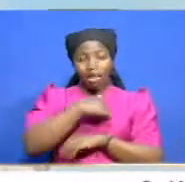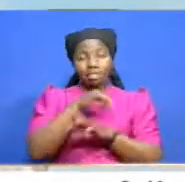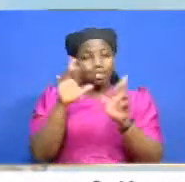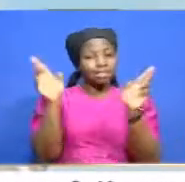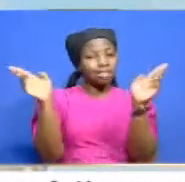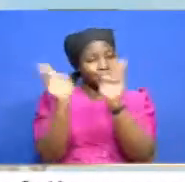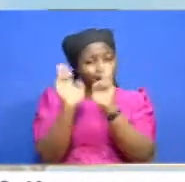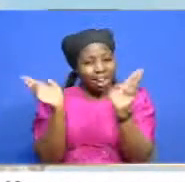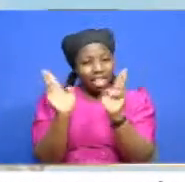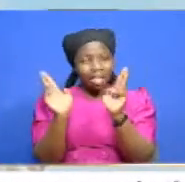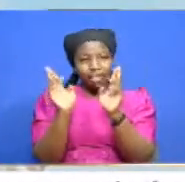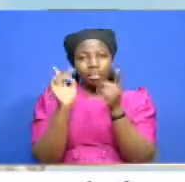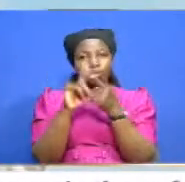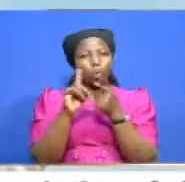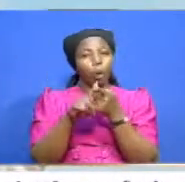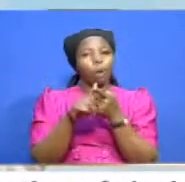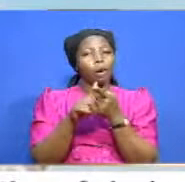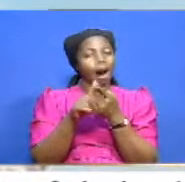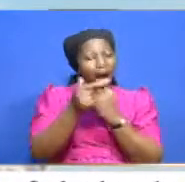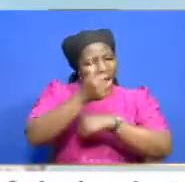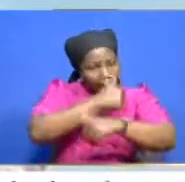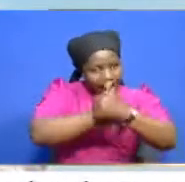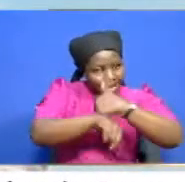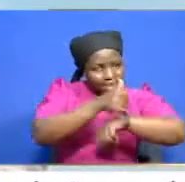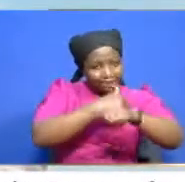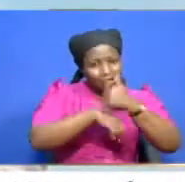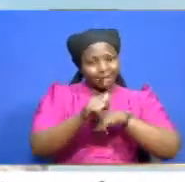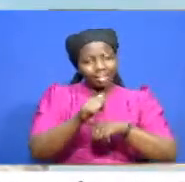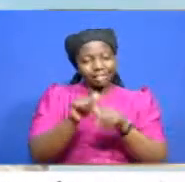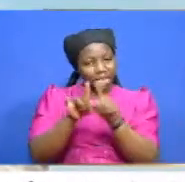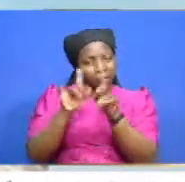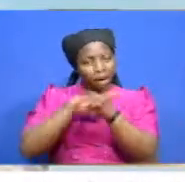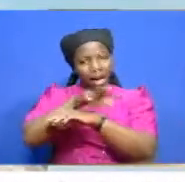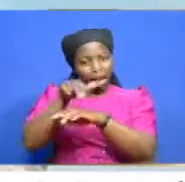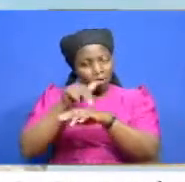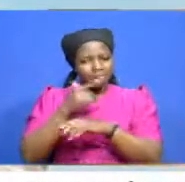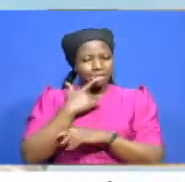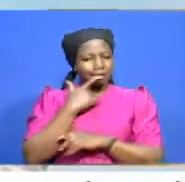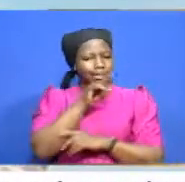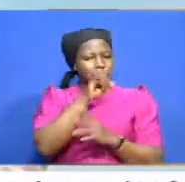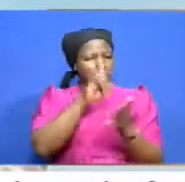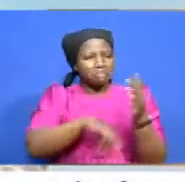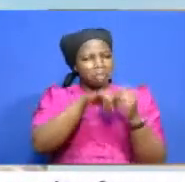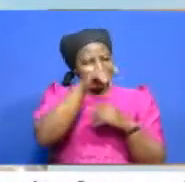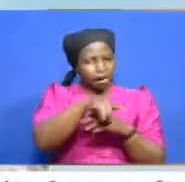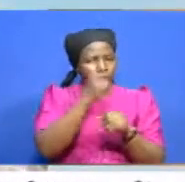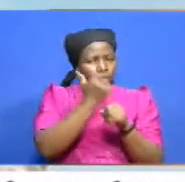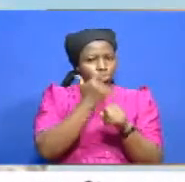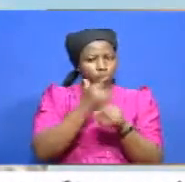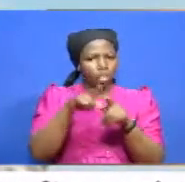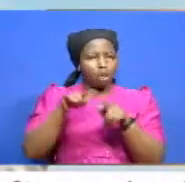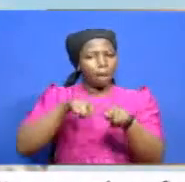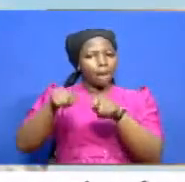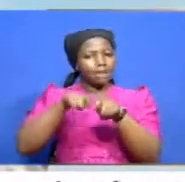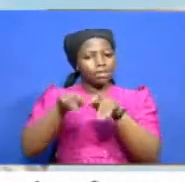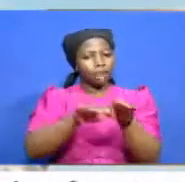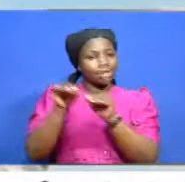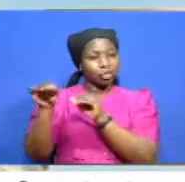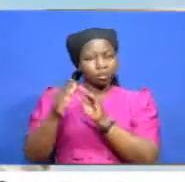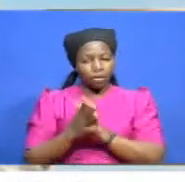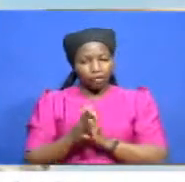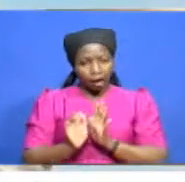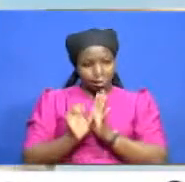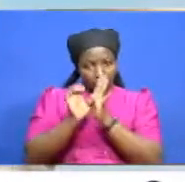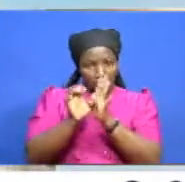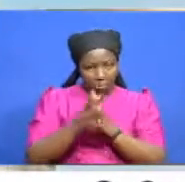to take bold steps as a nation to say this is what we must do to manage transition. For example, there